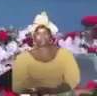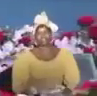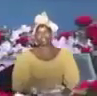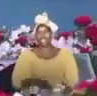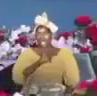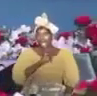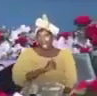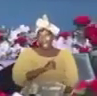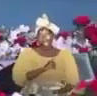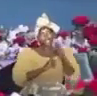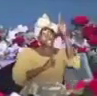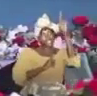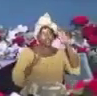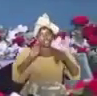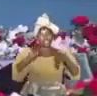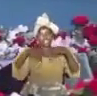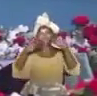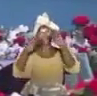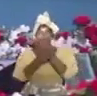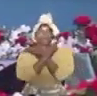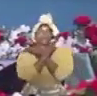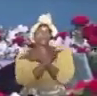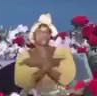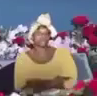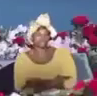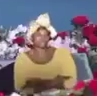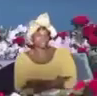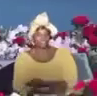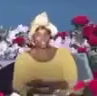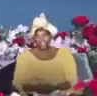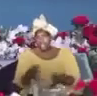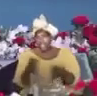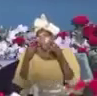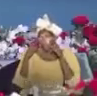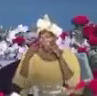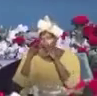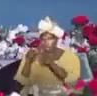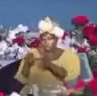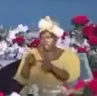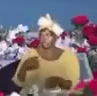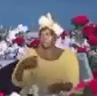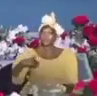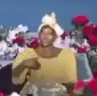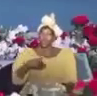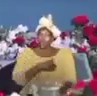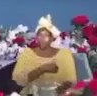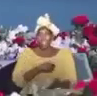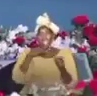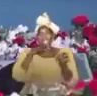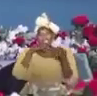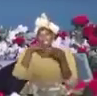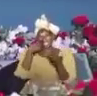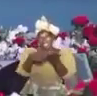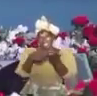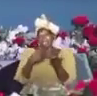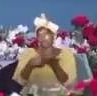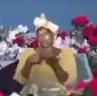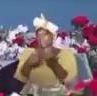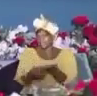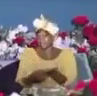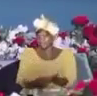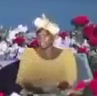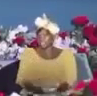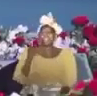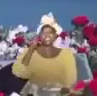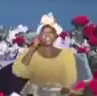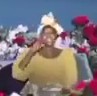I will give you rest. Now watch this. We're discussing being spiritually minded. Ladies and